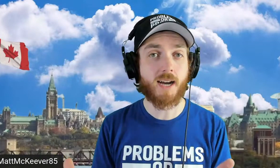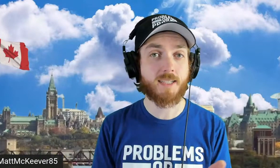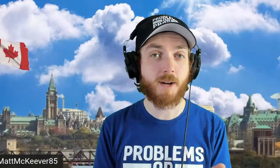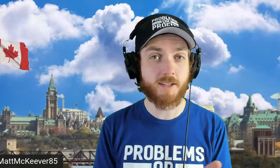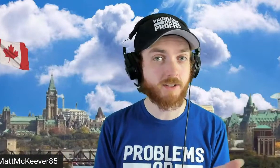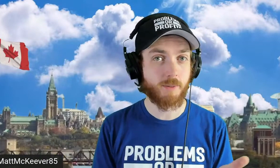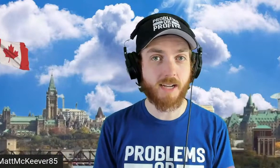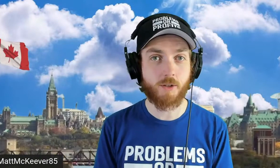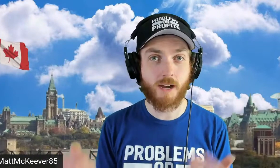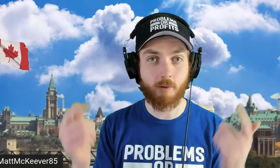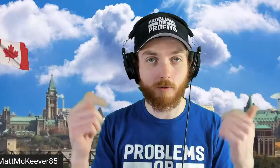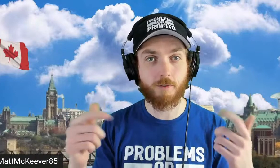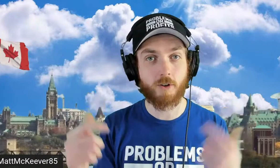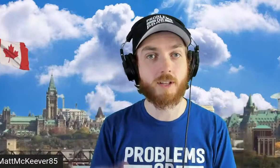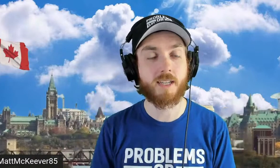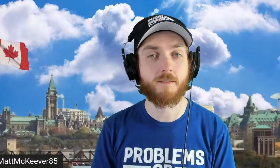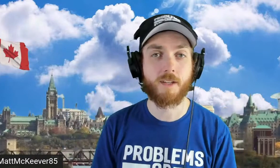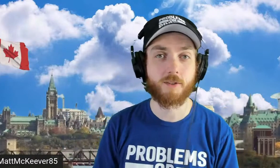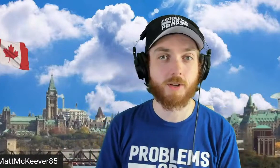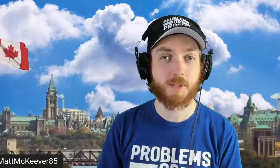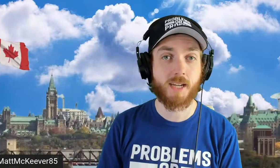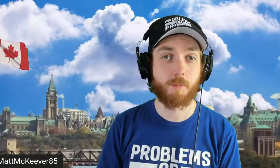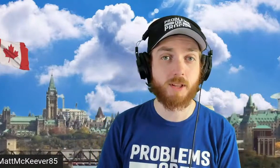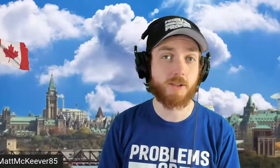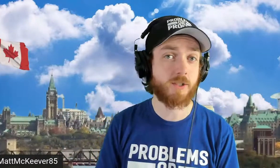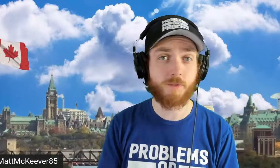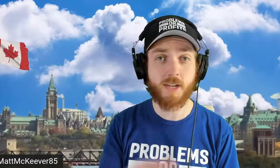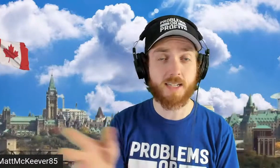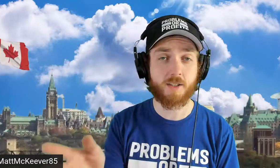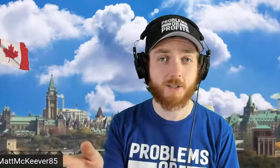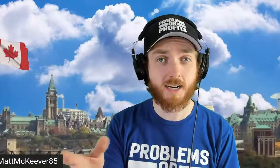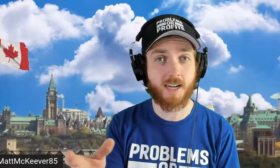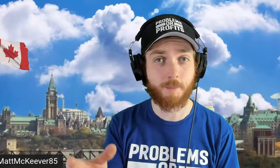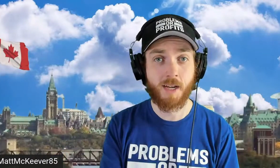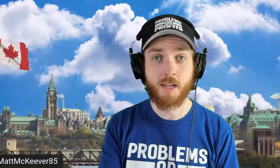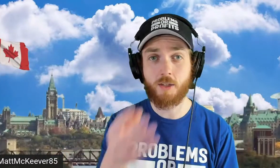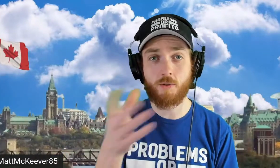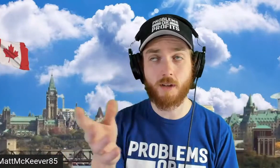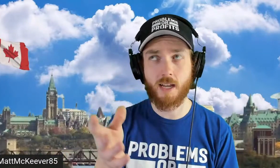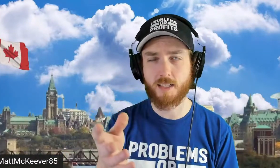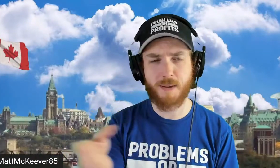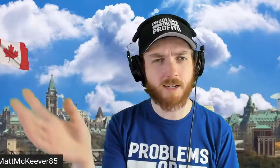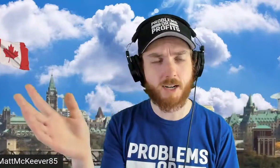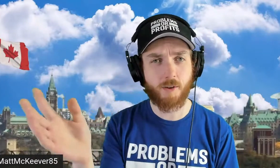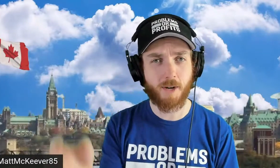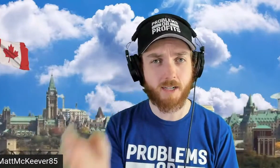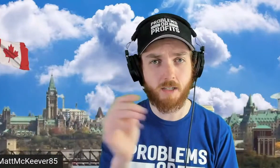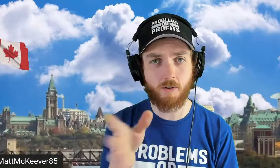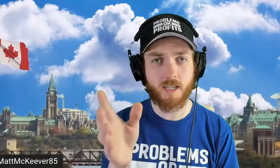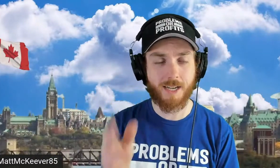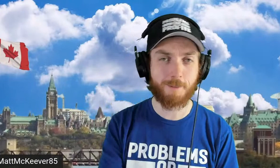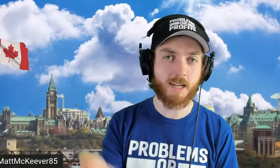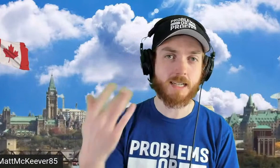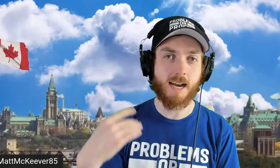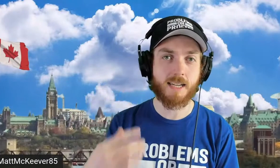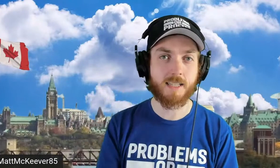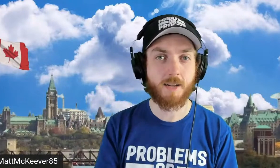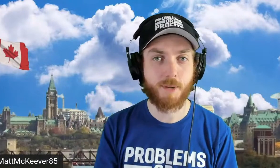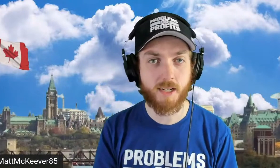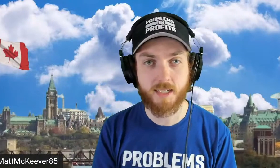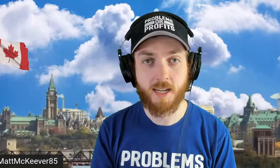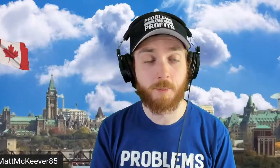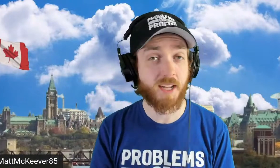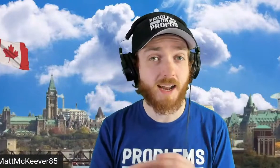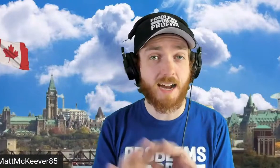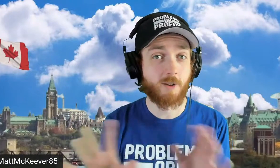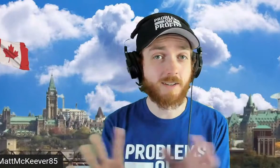They're not a sponsor, but I do have a referral link in the video description down below. So if you guys go sign up and spend $100, you get $10, I get